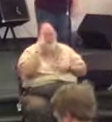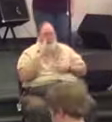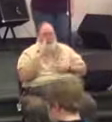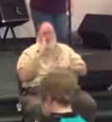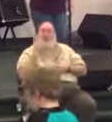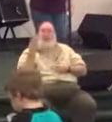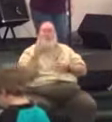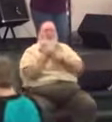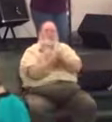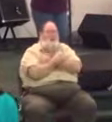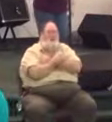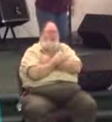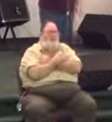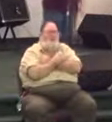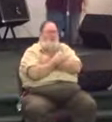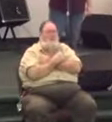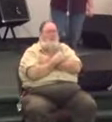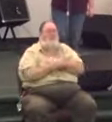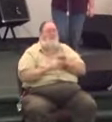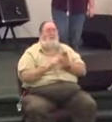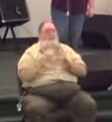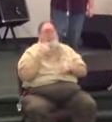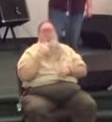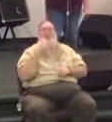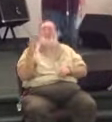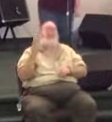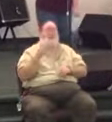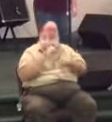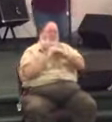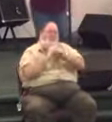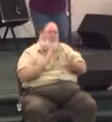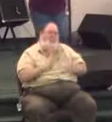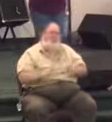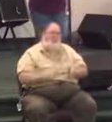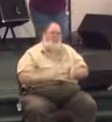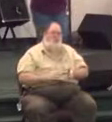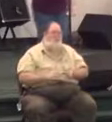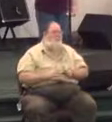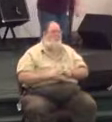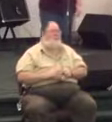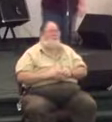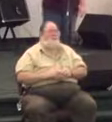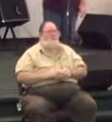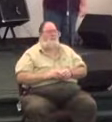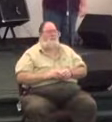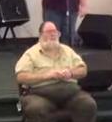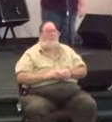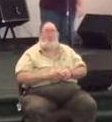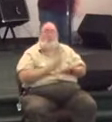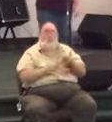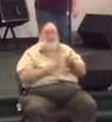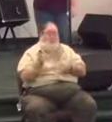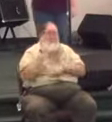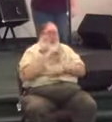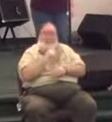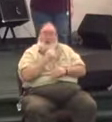And then it says He's my fortress and my refuge. And I don't know about you, but there are days I don't feel safe. And